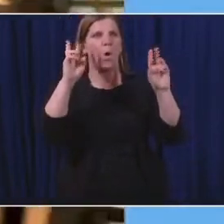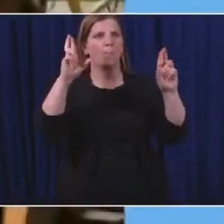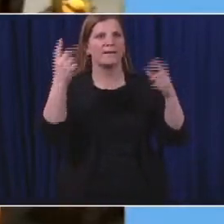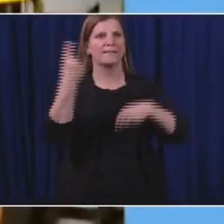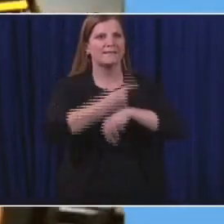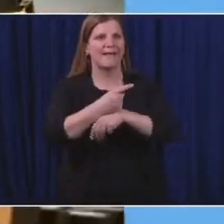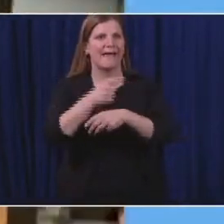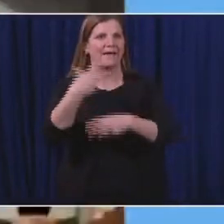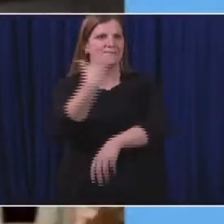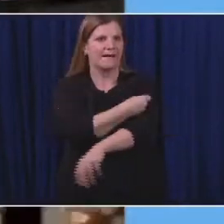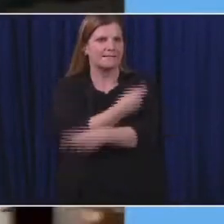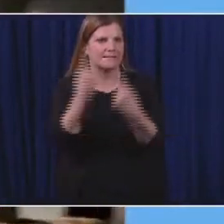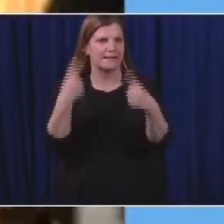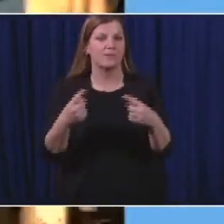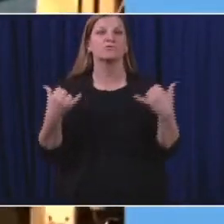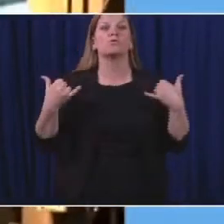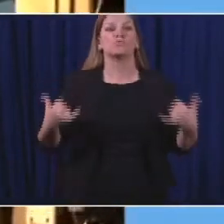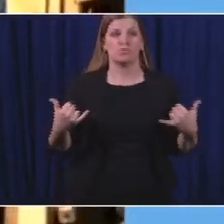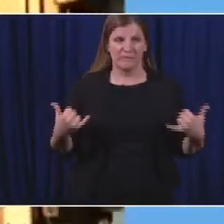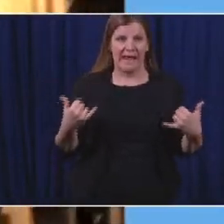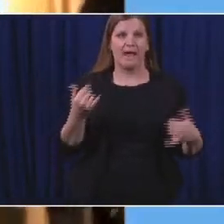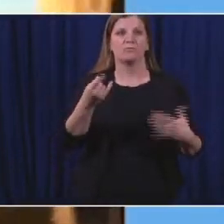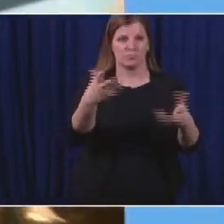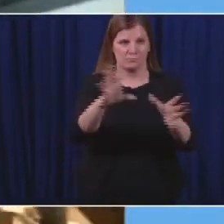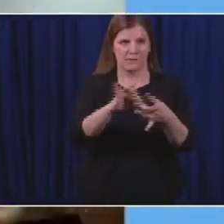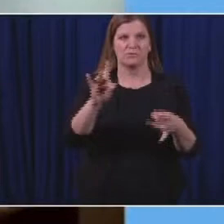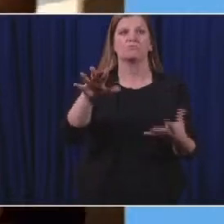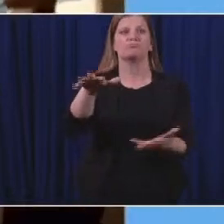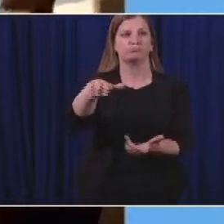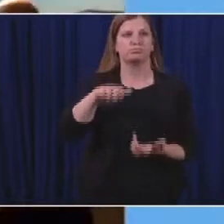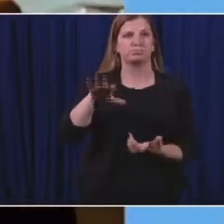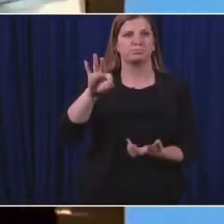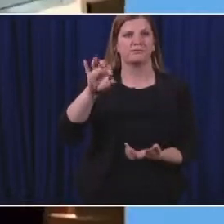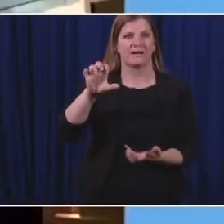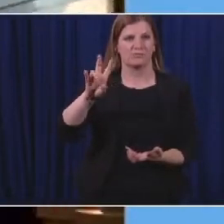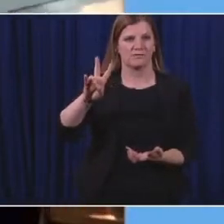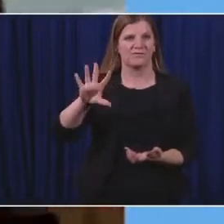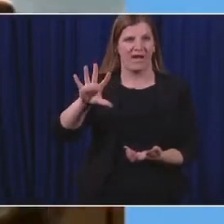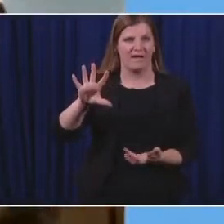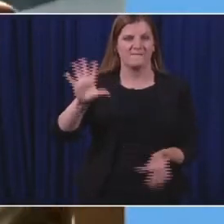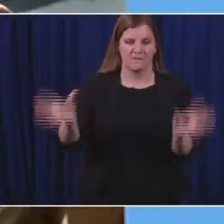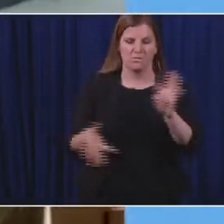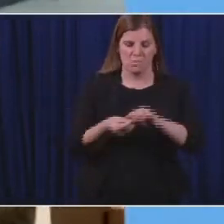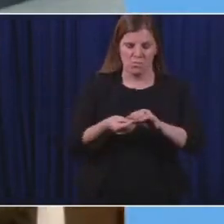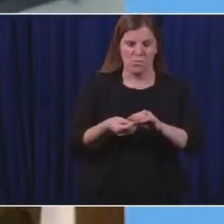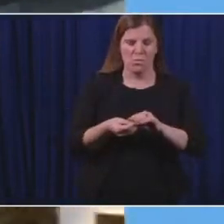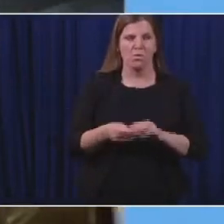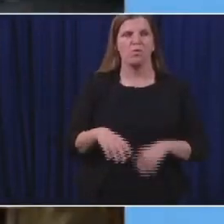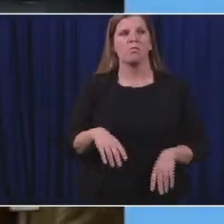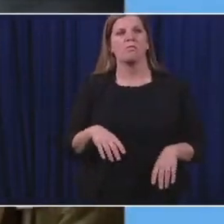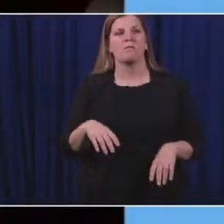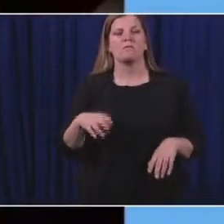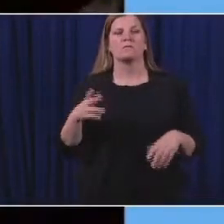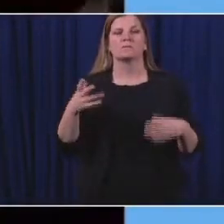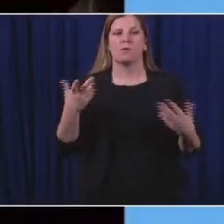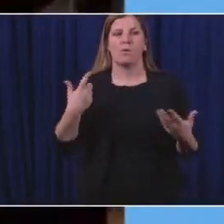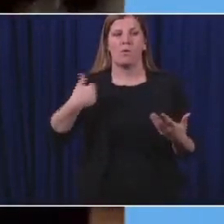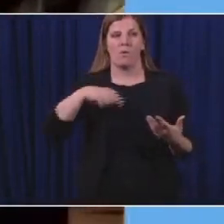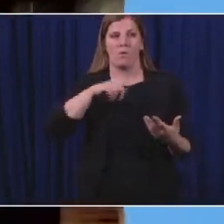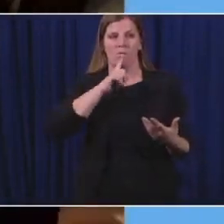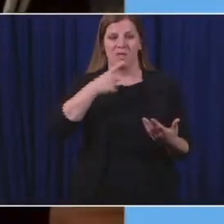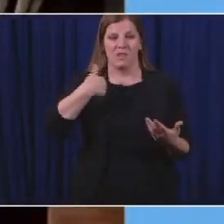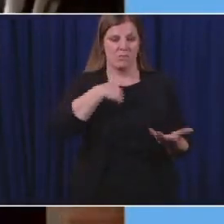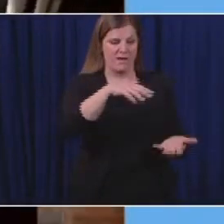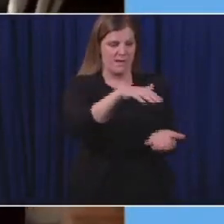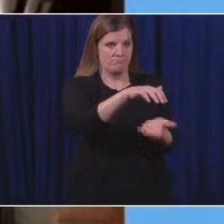975 doses in this first wave of vaccinations. We really were focusing on those